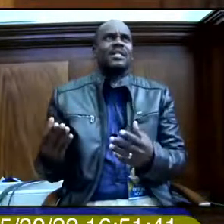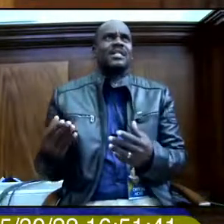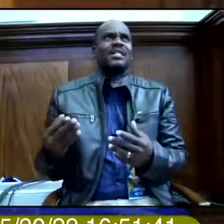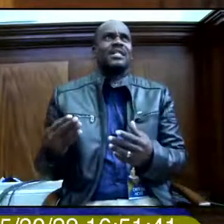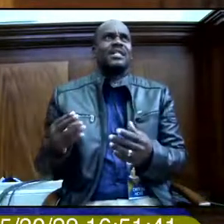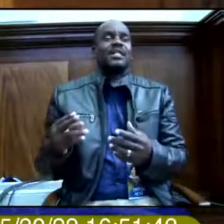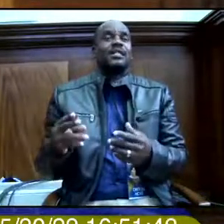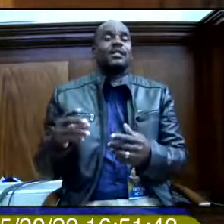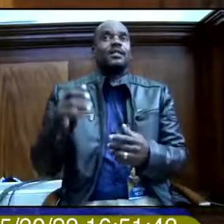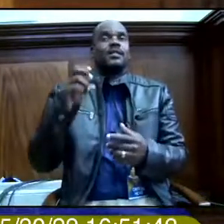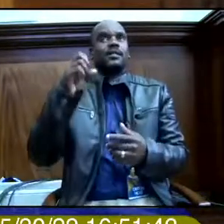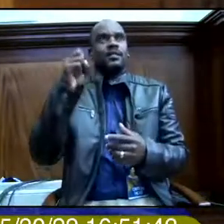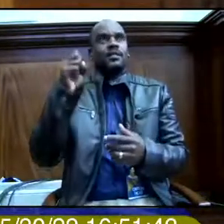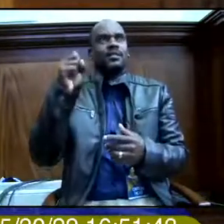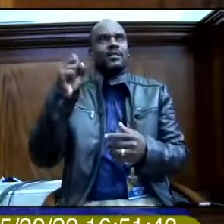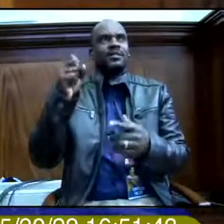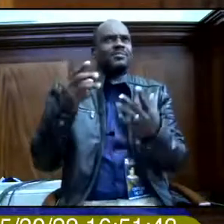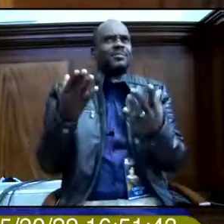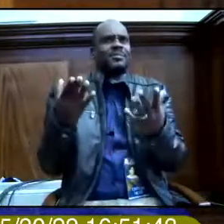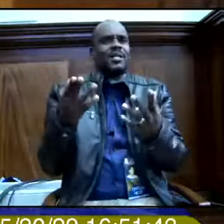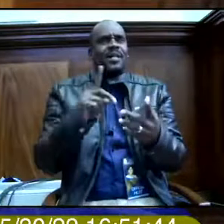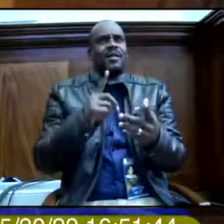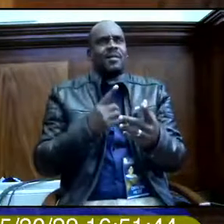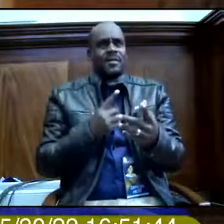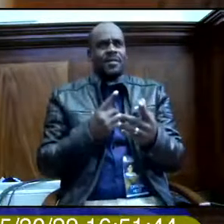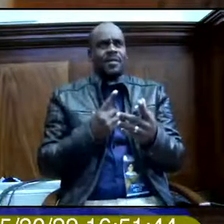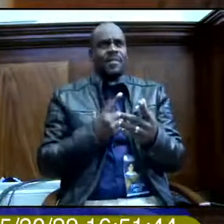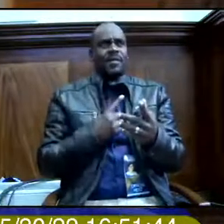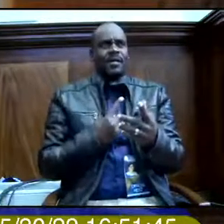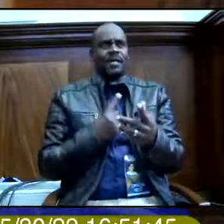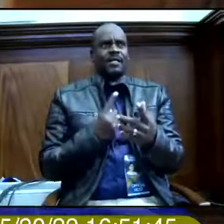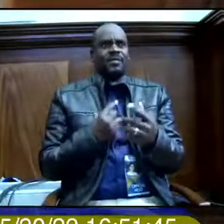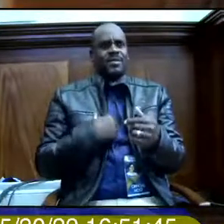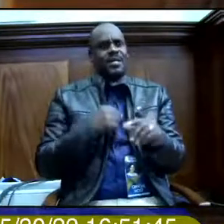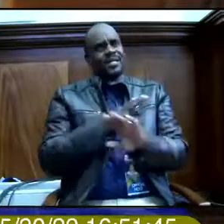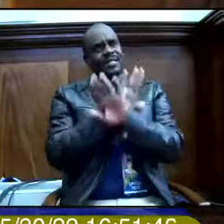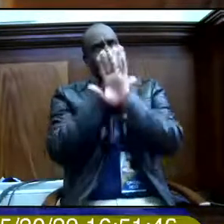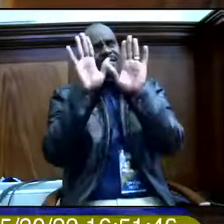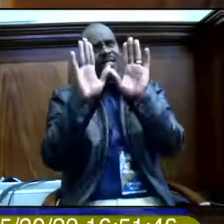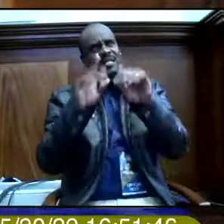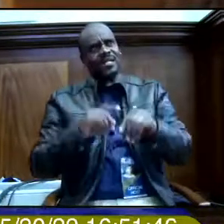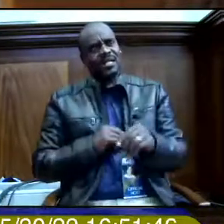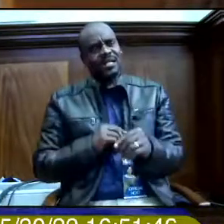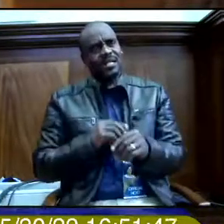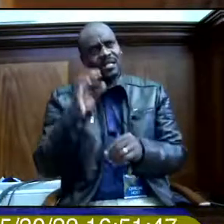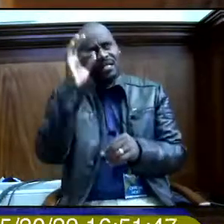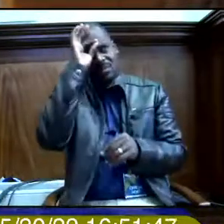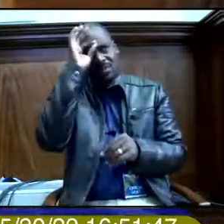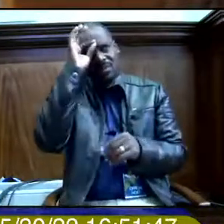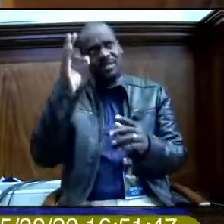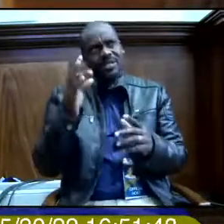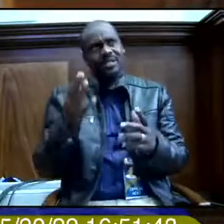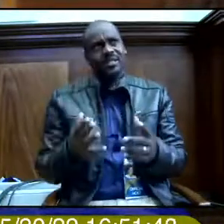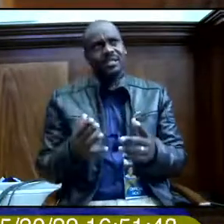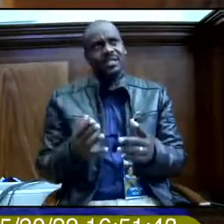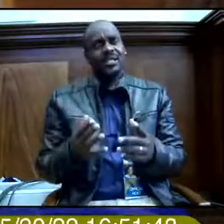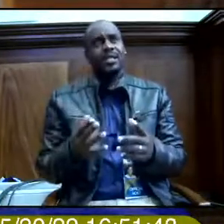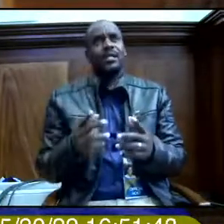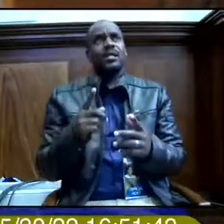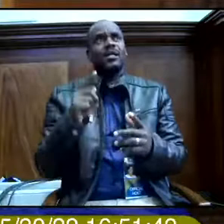too myself i'm surprised that they are even the policies that have been reversed i didn't know that the